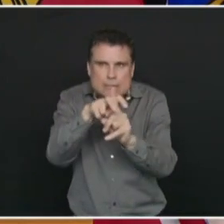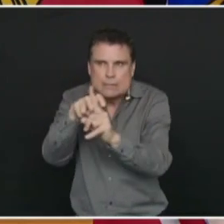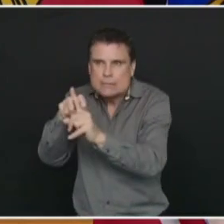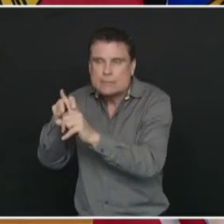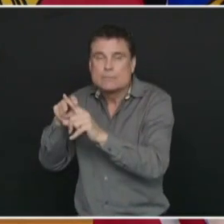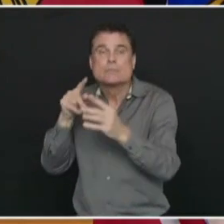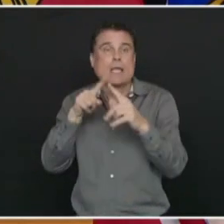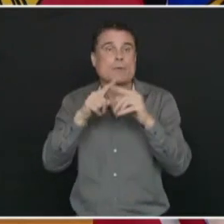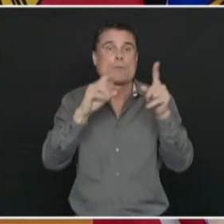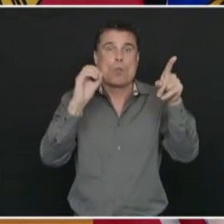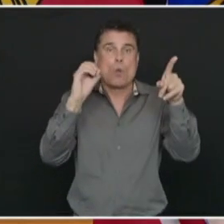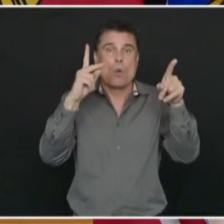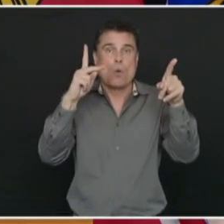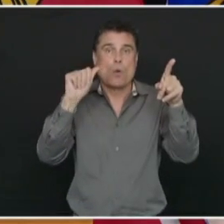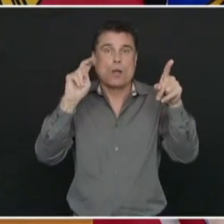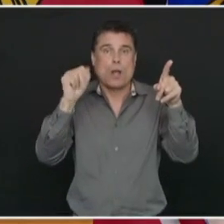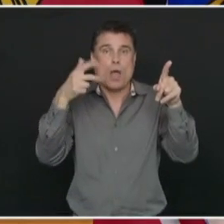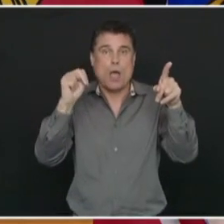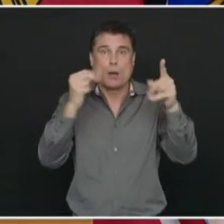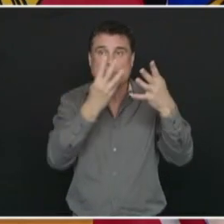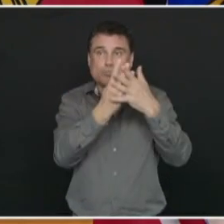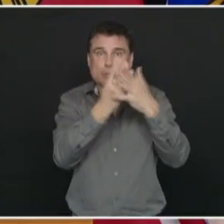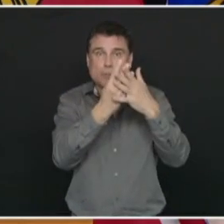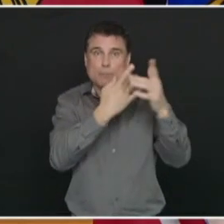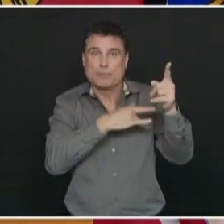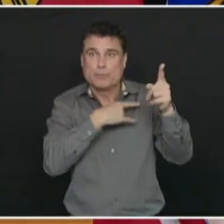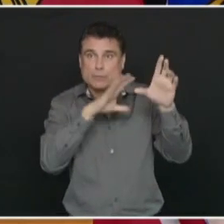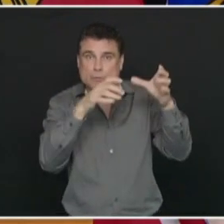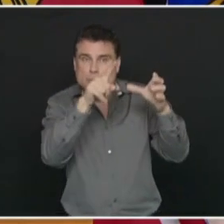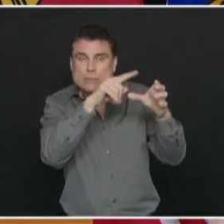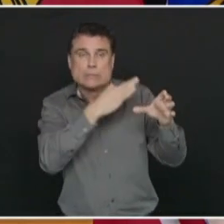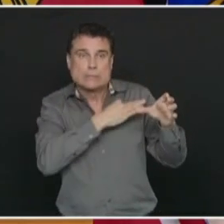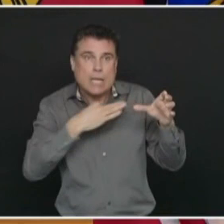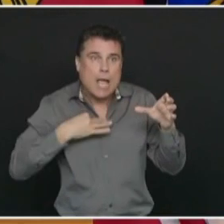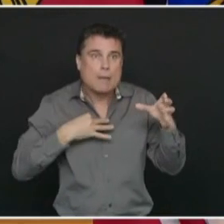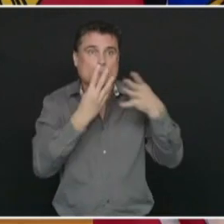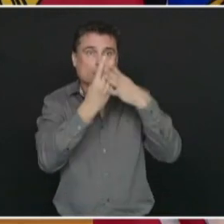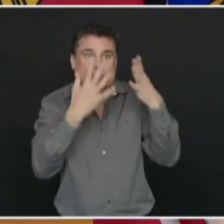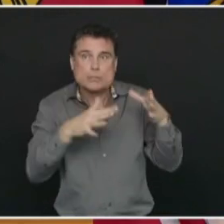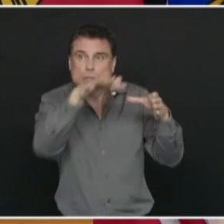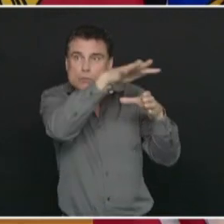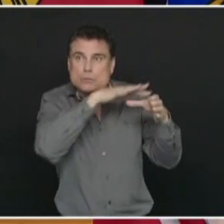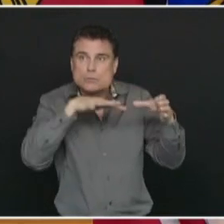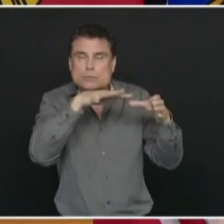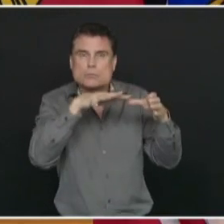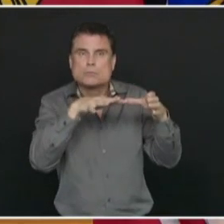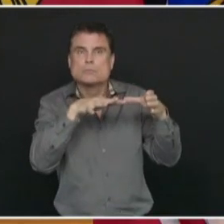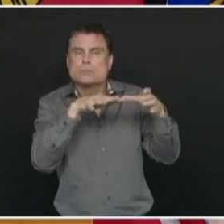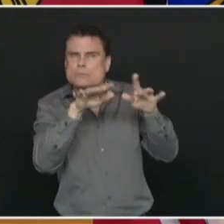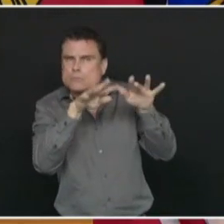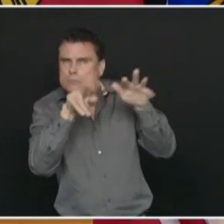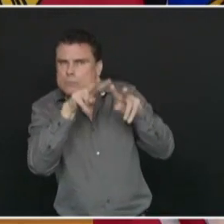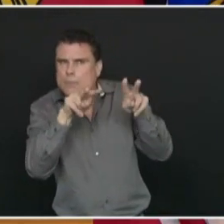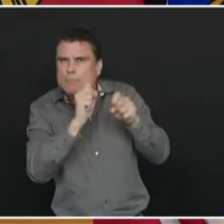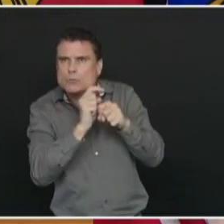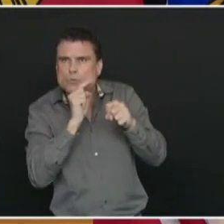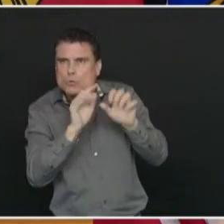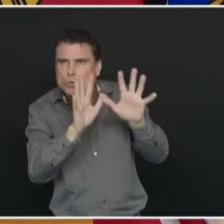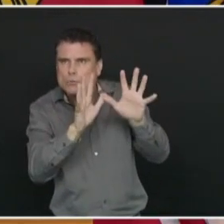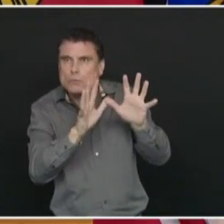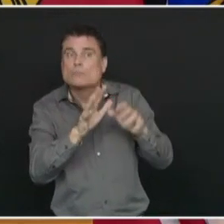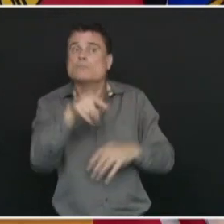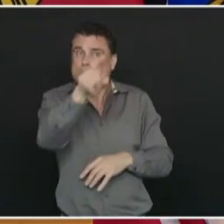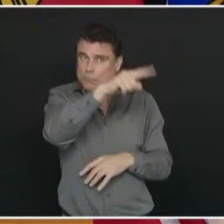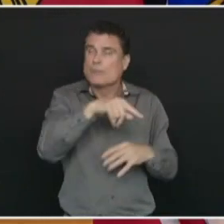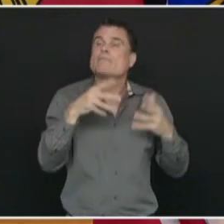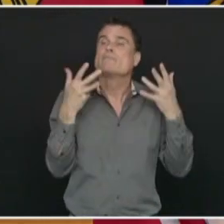is the situation like in BC when it comes to personal protective equipment, other medical supplies? And do you think that the federal government